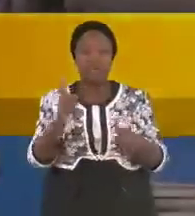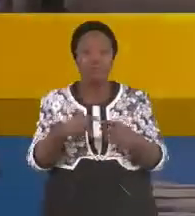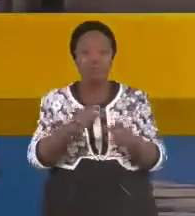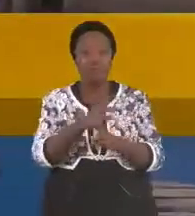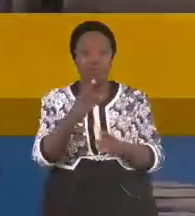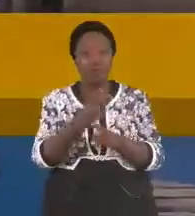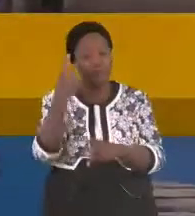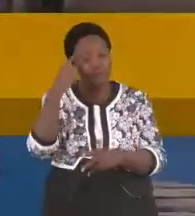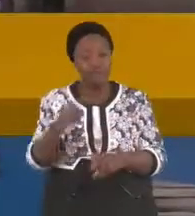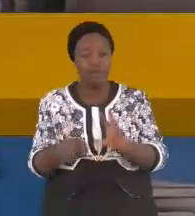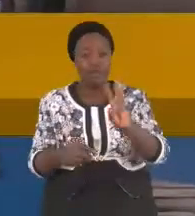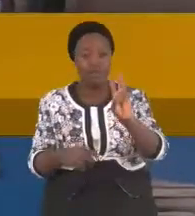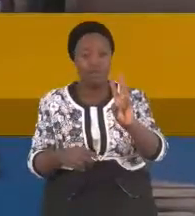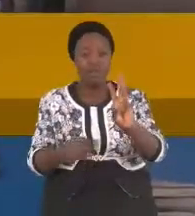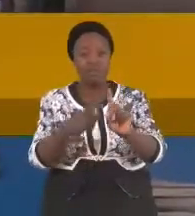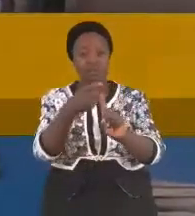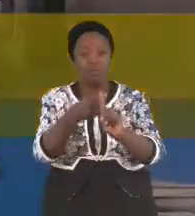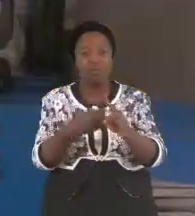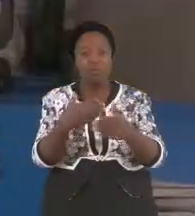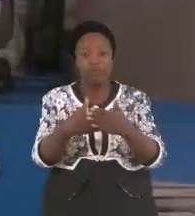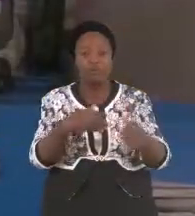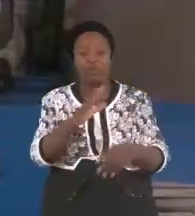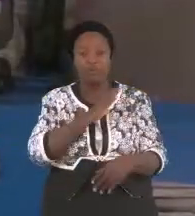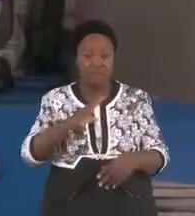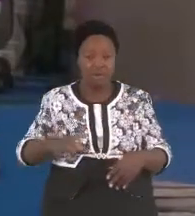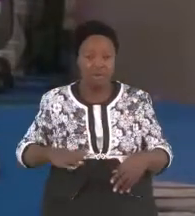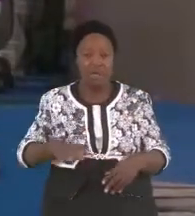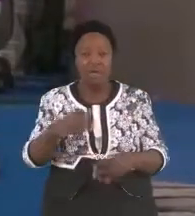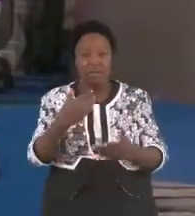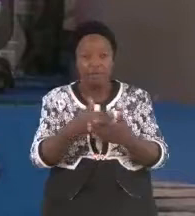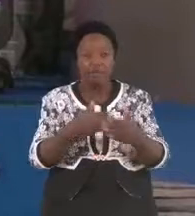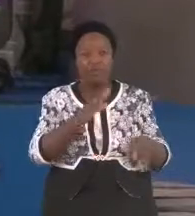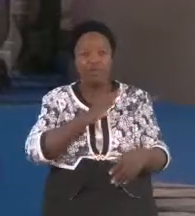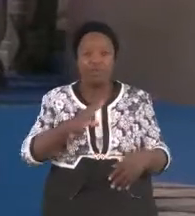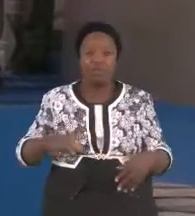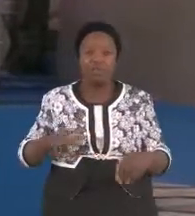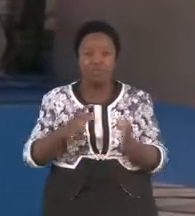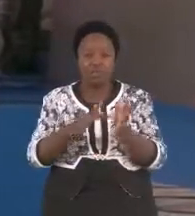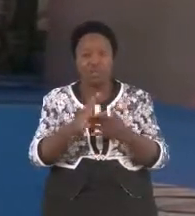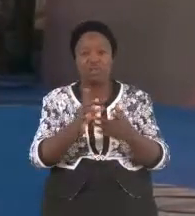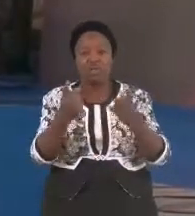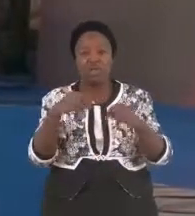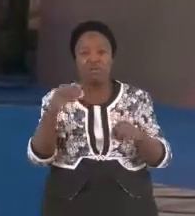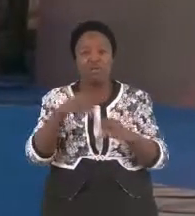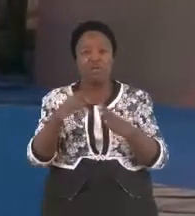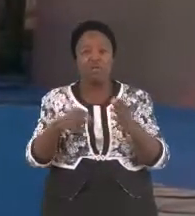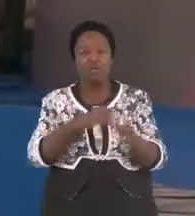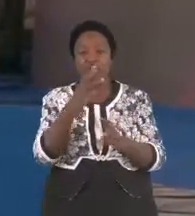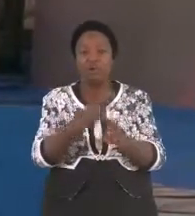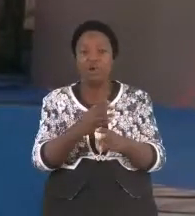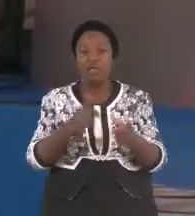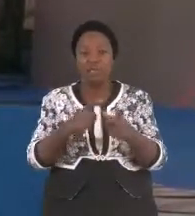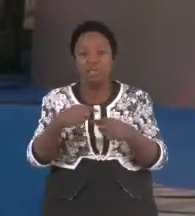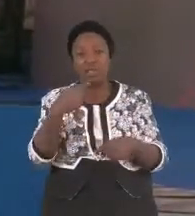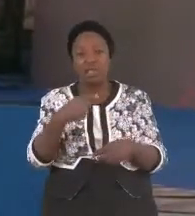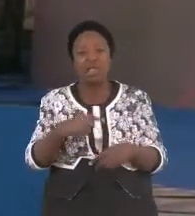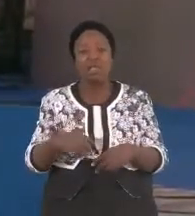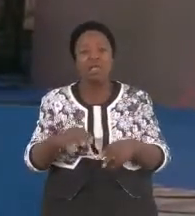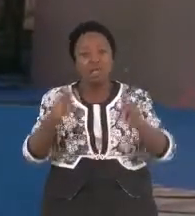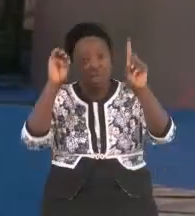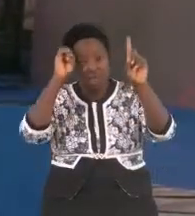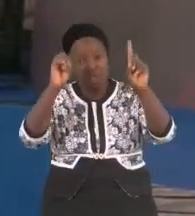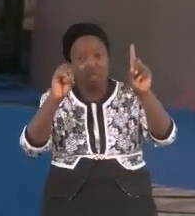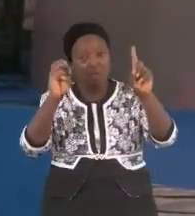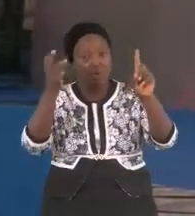before Christ, before Jesus came into the world. And yet he said, he was before